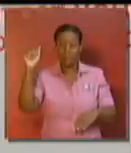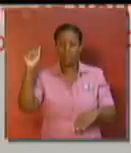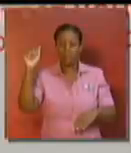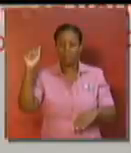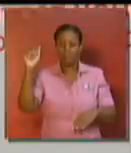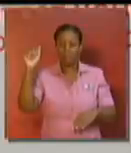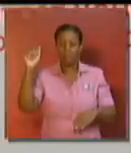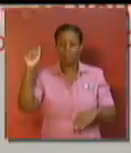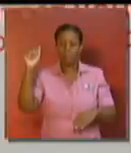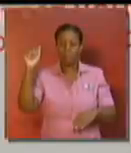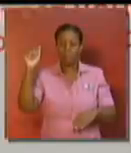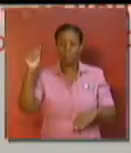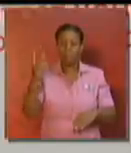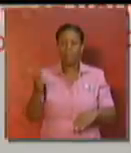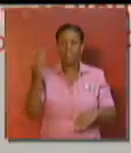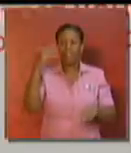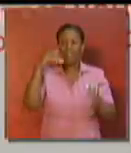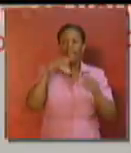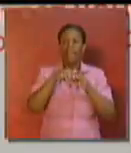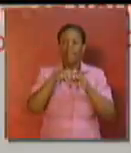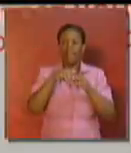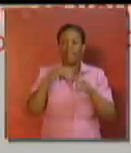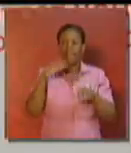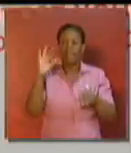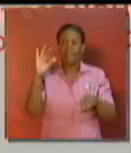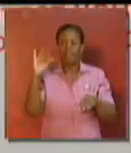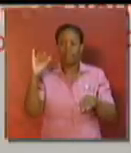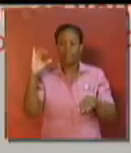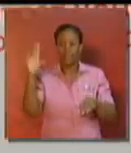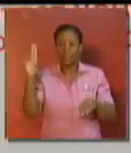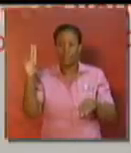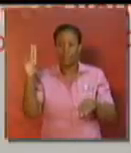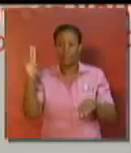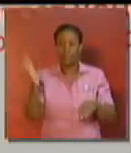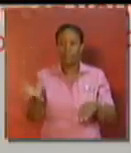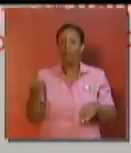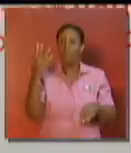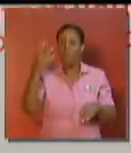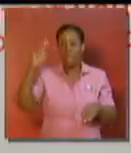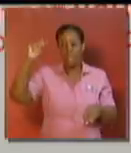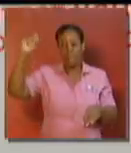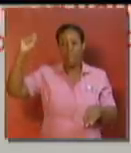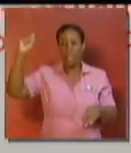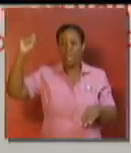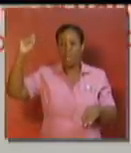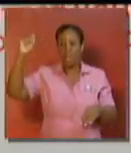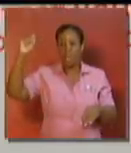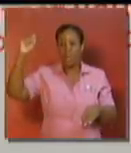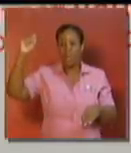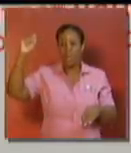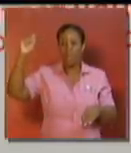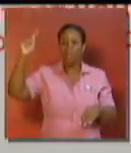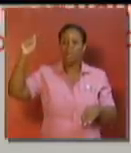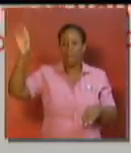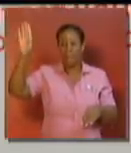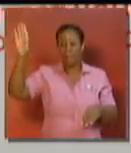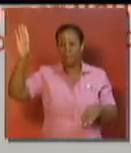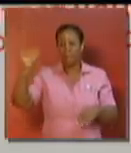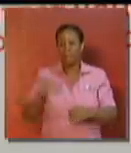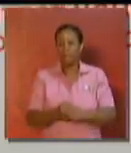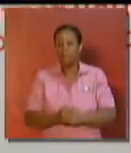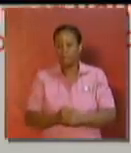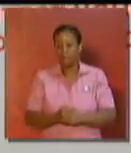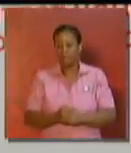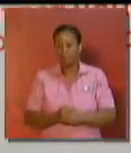in ICU, and there are 4 individuals at the Scarborough Regional Hospital. The persons in